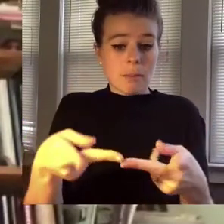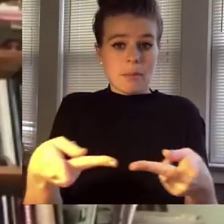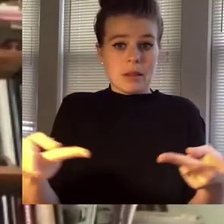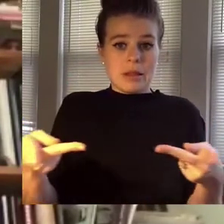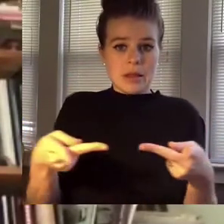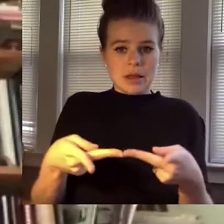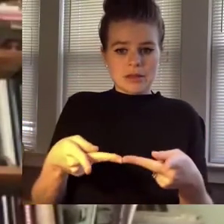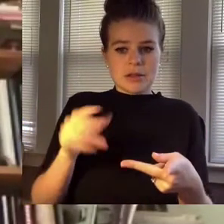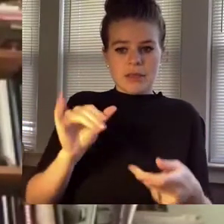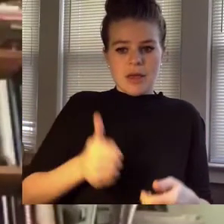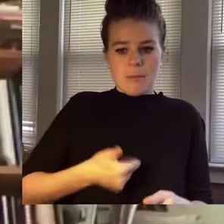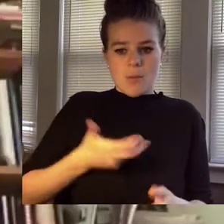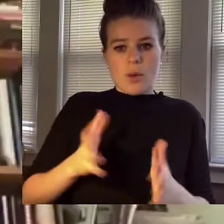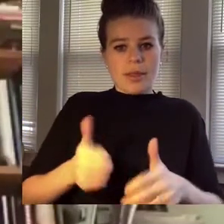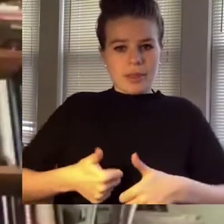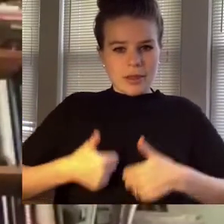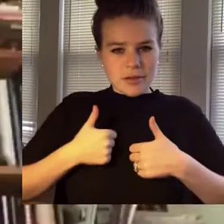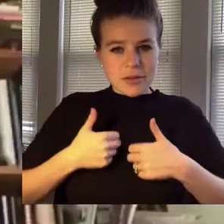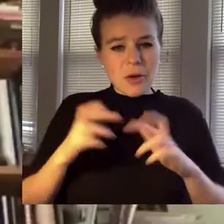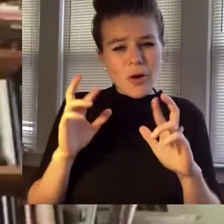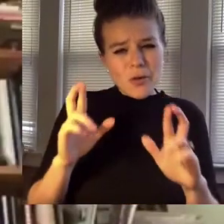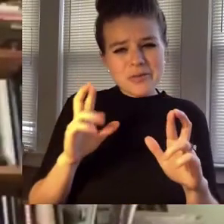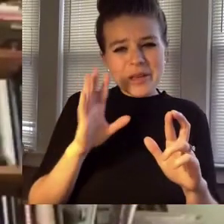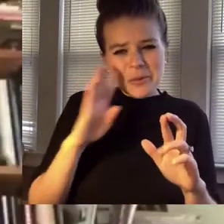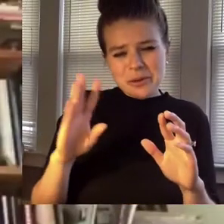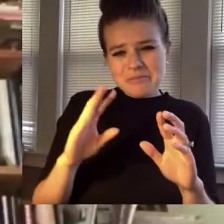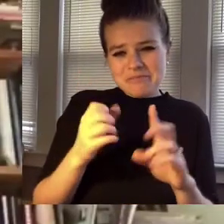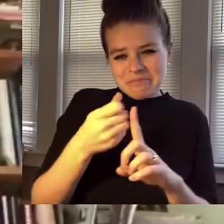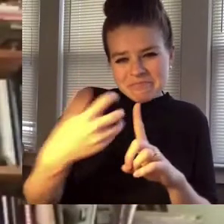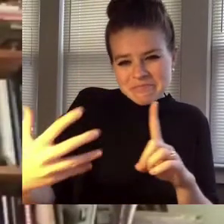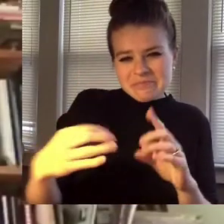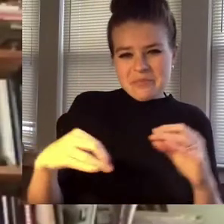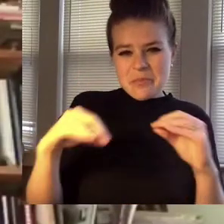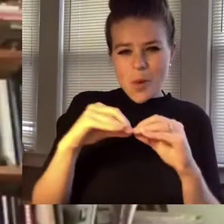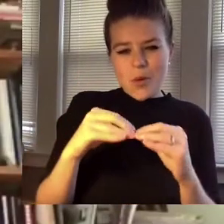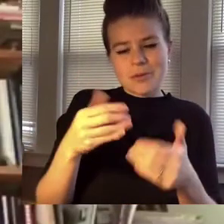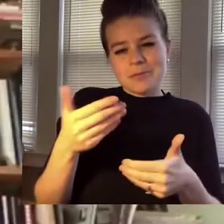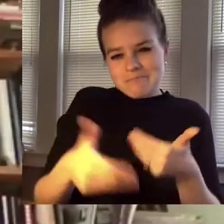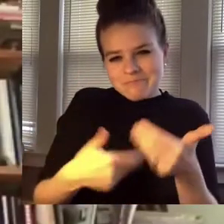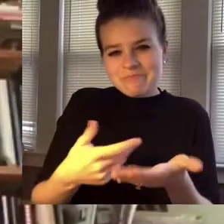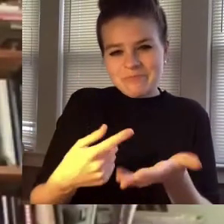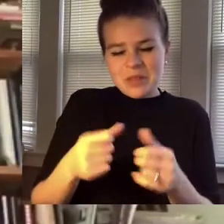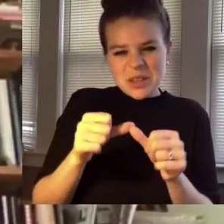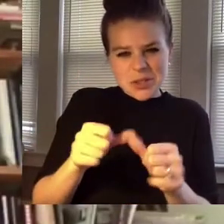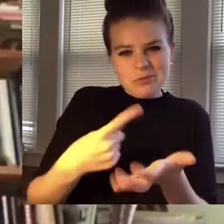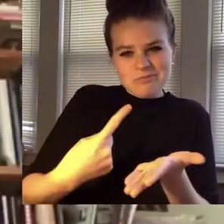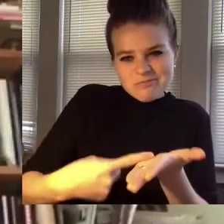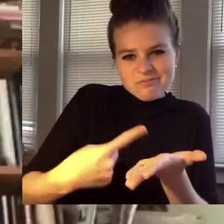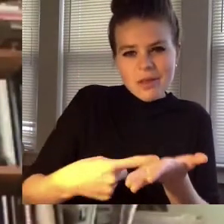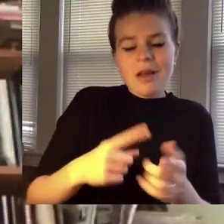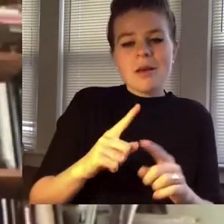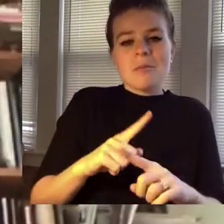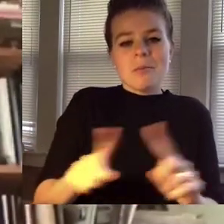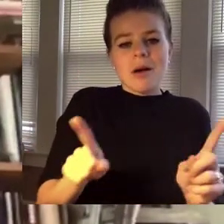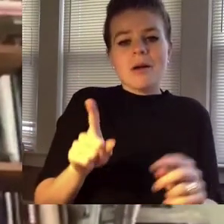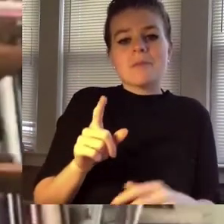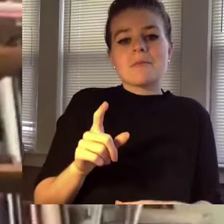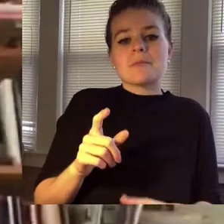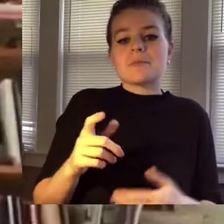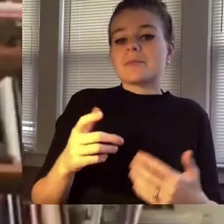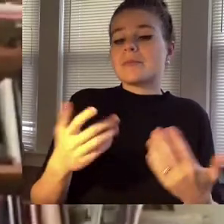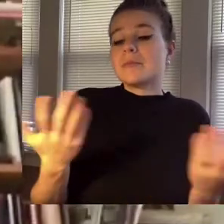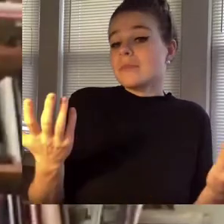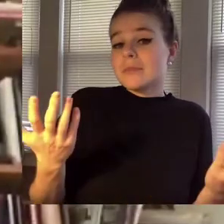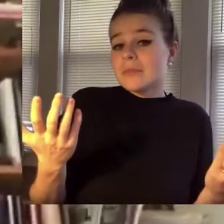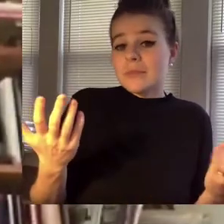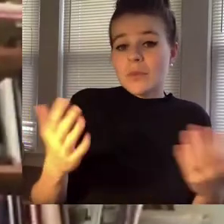poet. Now, I hope that becomes clearer as I continue in this conversation. I believe that despite what it may seem